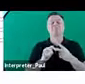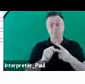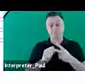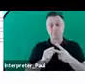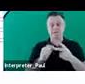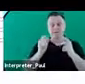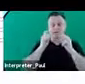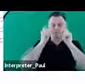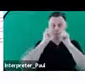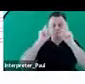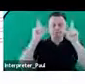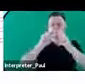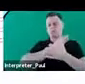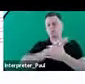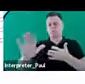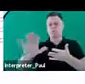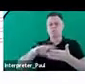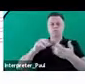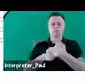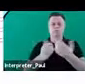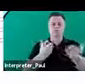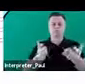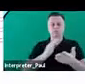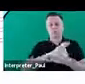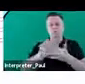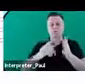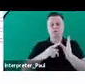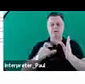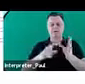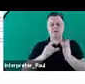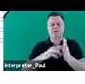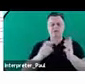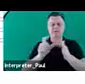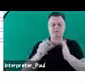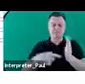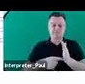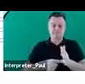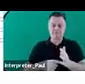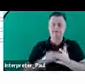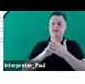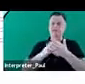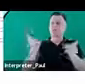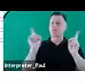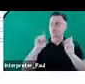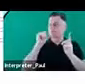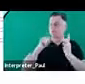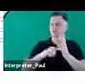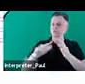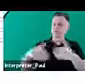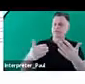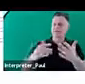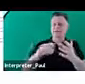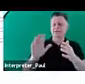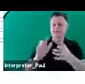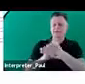all student support services and academic departments. It's about developing everyone's ability to provide that expert career guidance,